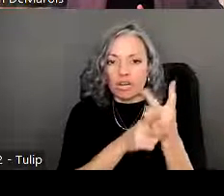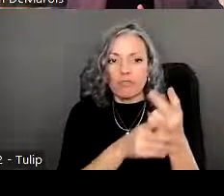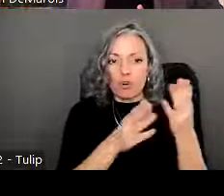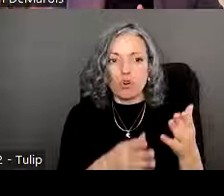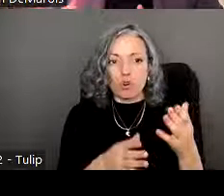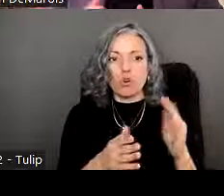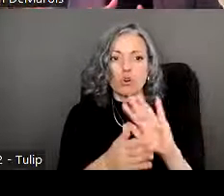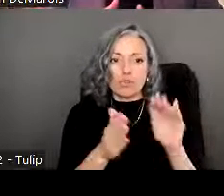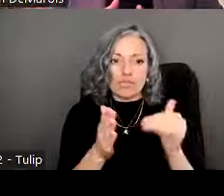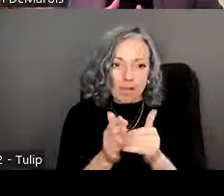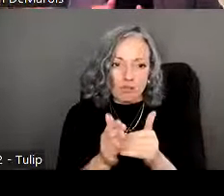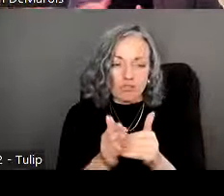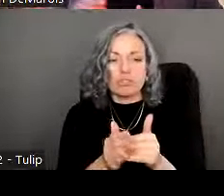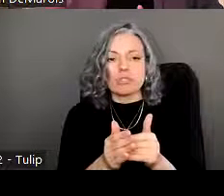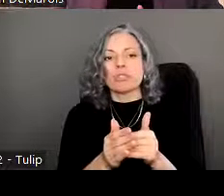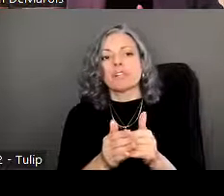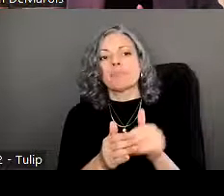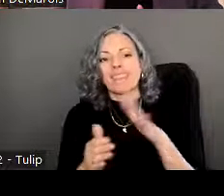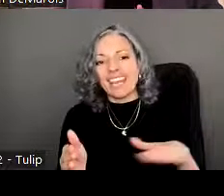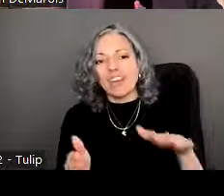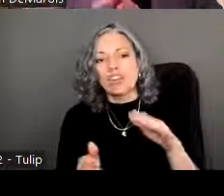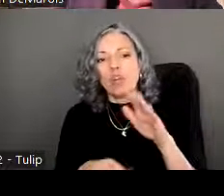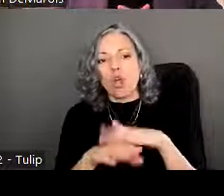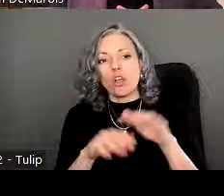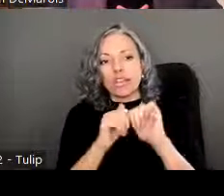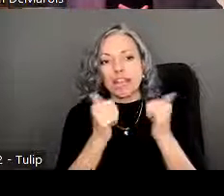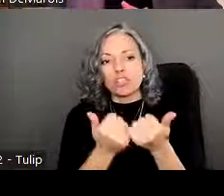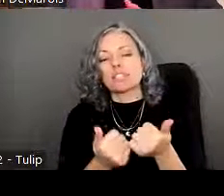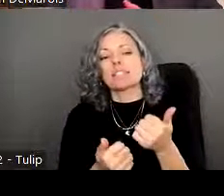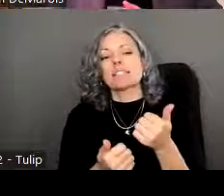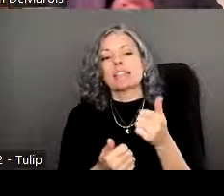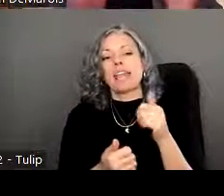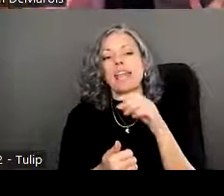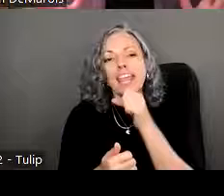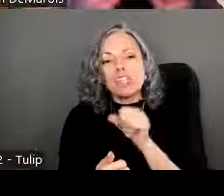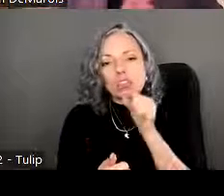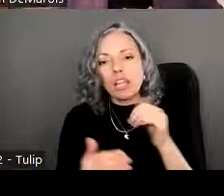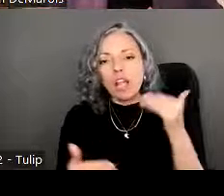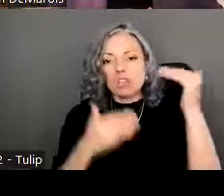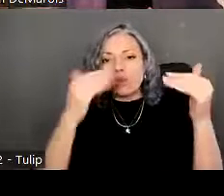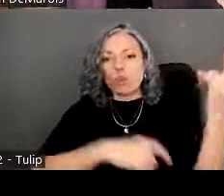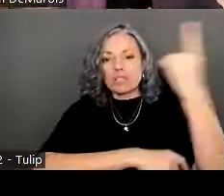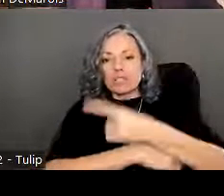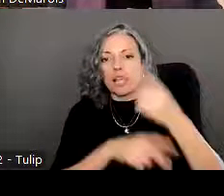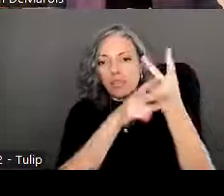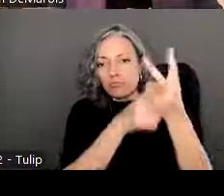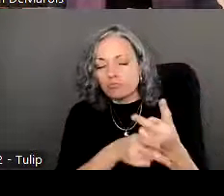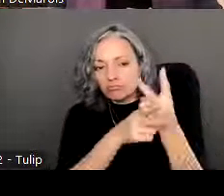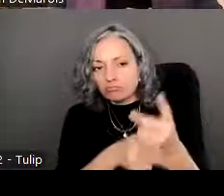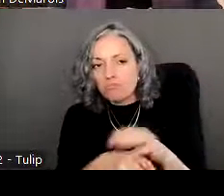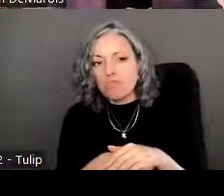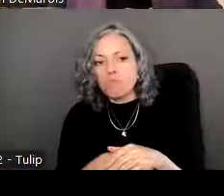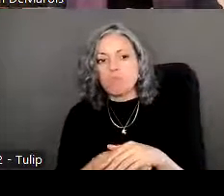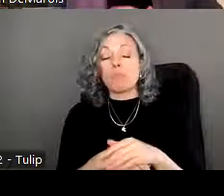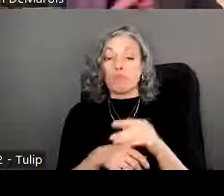Centers, our area agencies on aging, adult day programs, other parts of our HCBS network. And we're doing